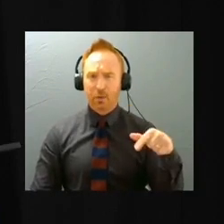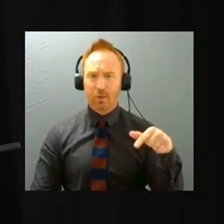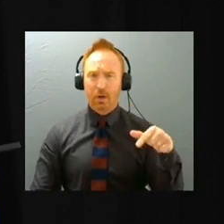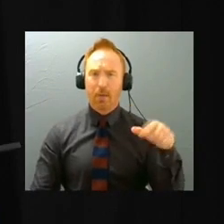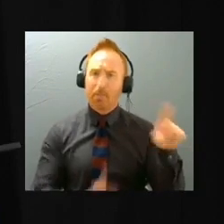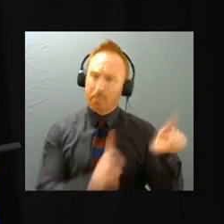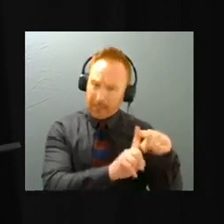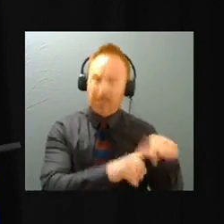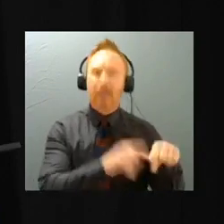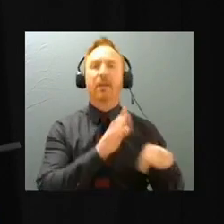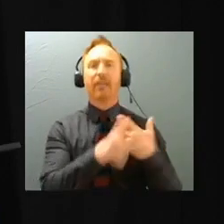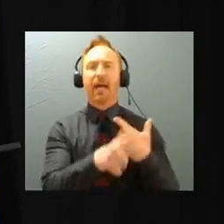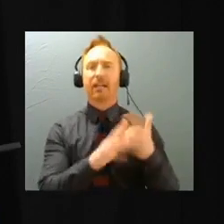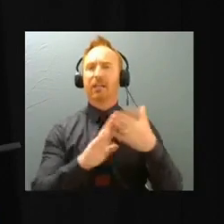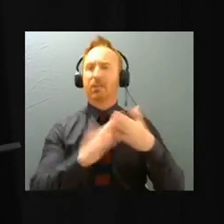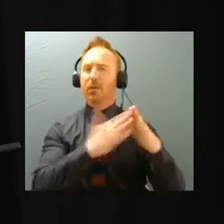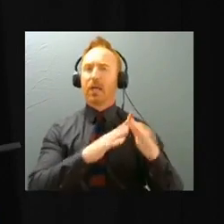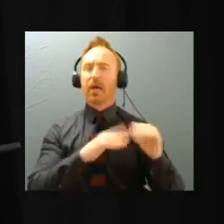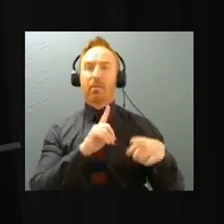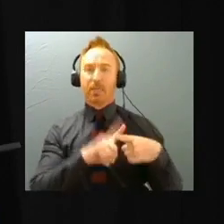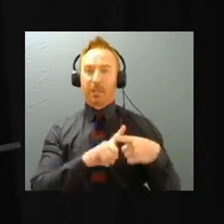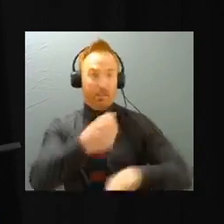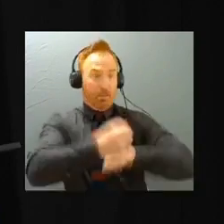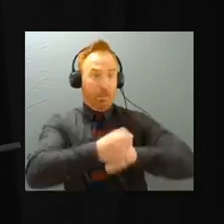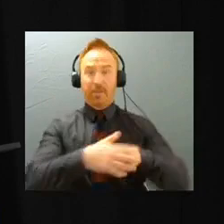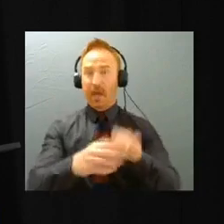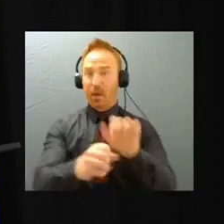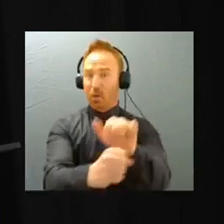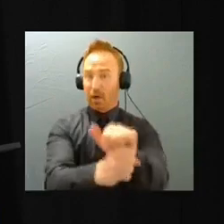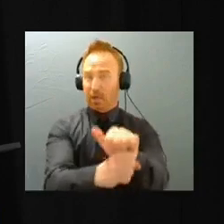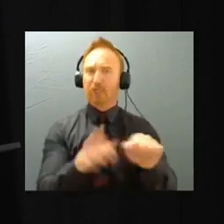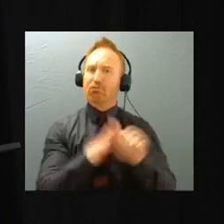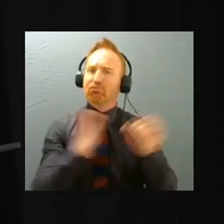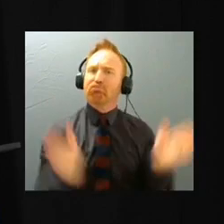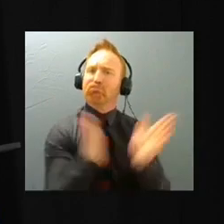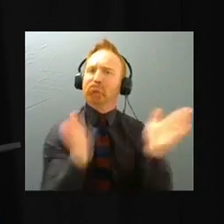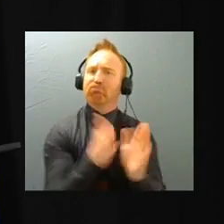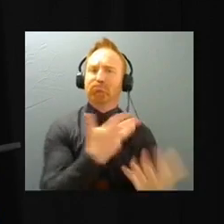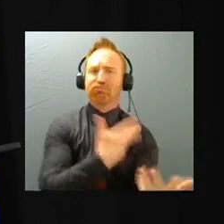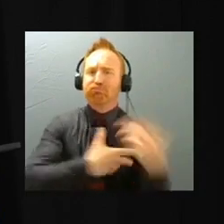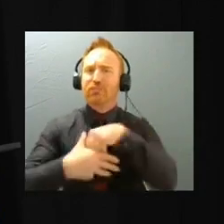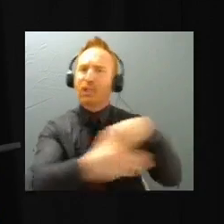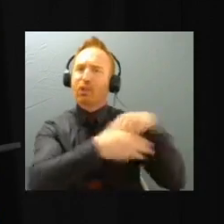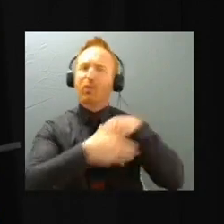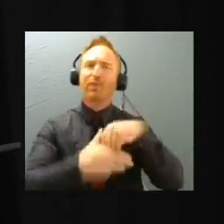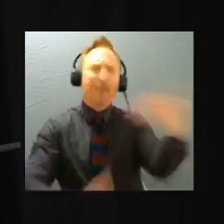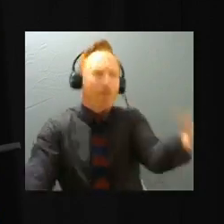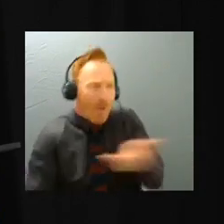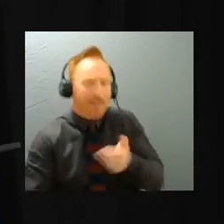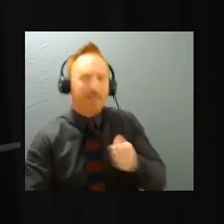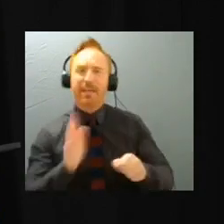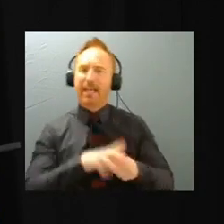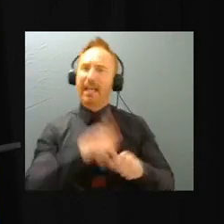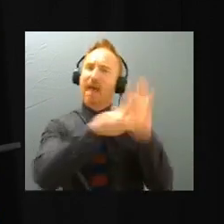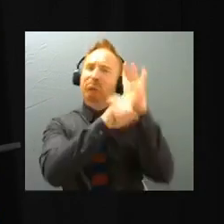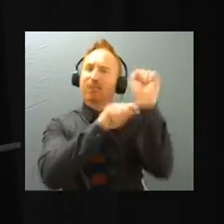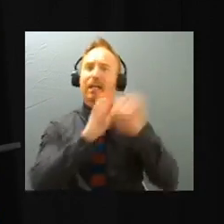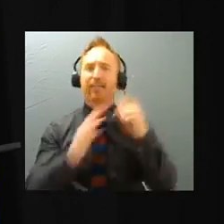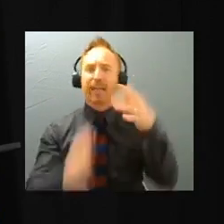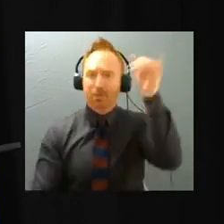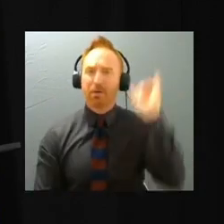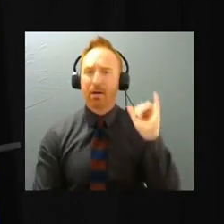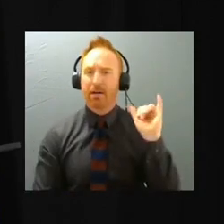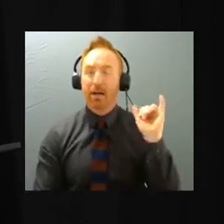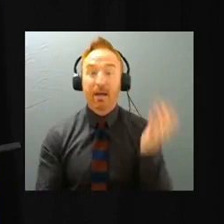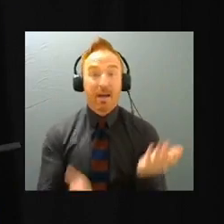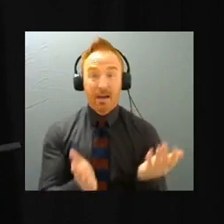support all of the work that has taken place to foster a more inclusive, welcoming, and progressive Yukon. Again, even